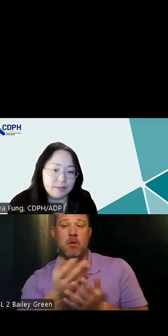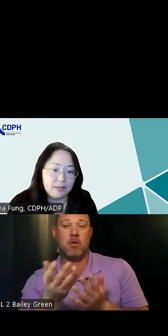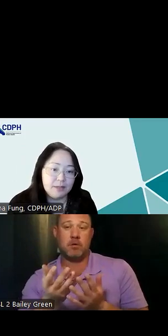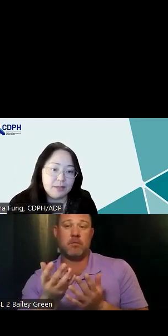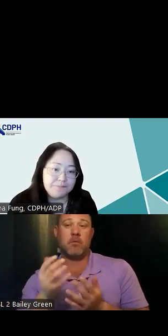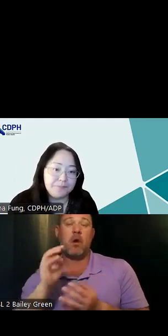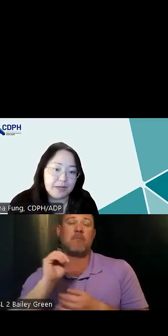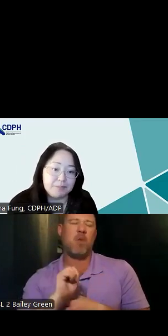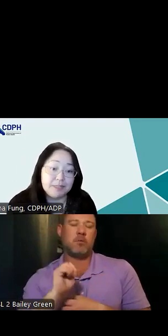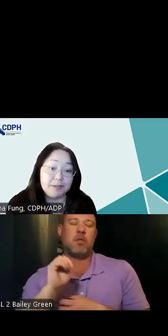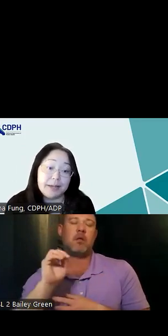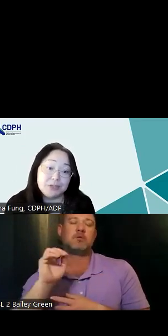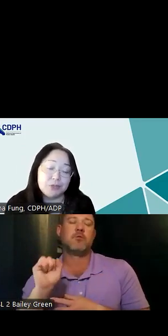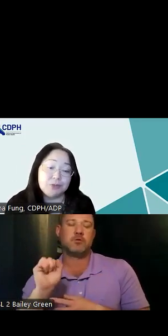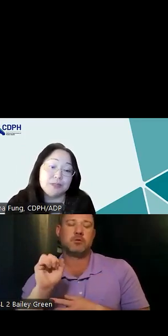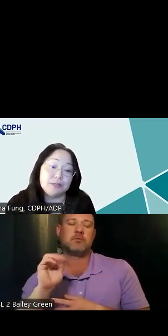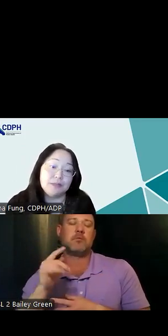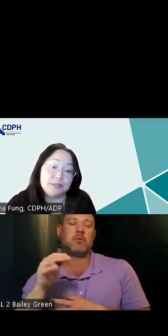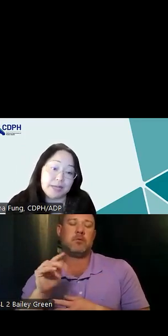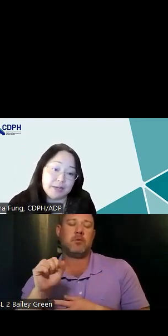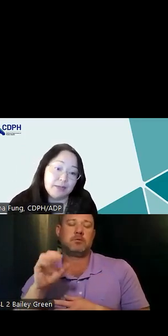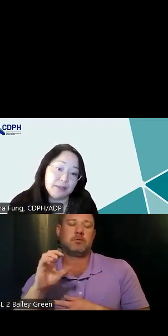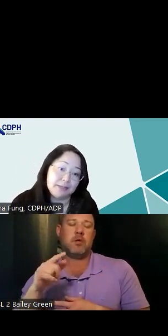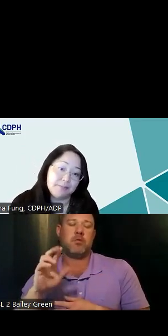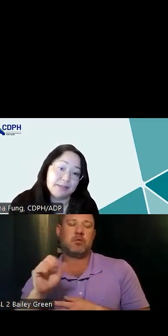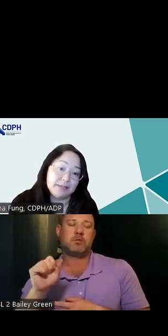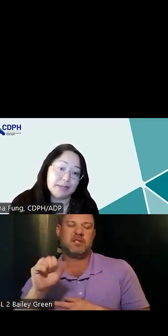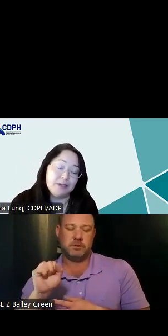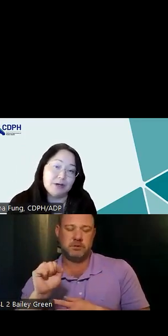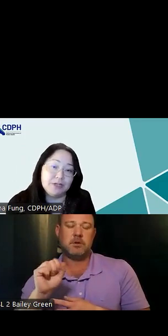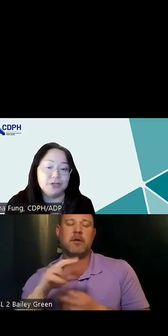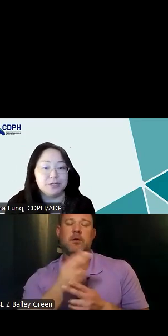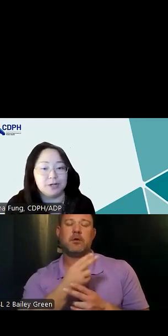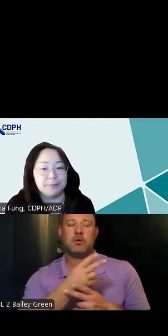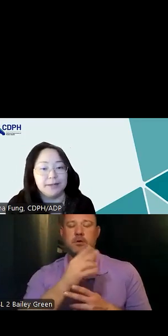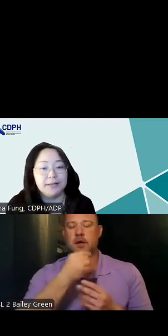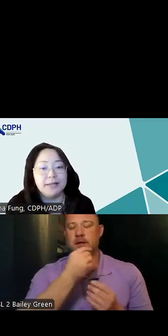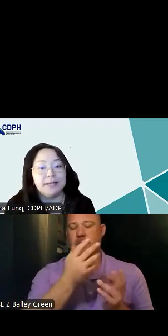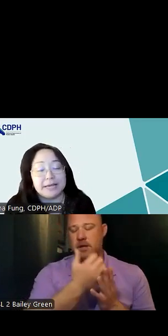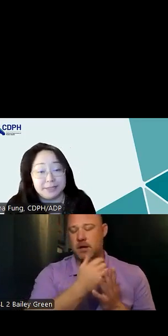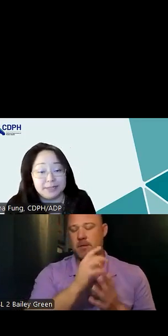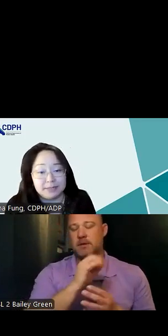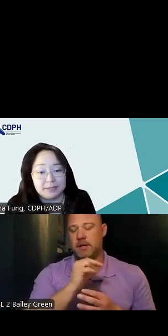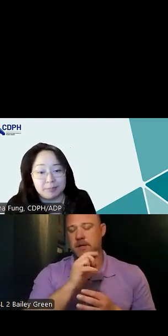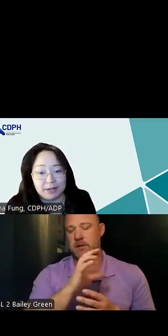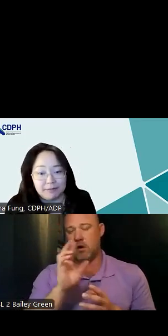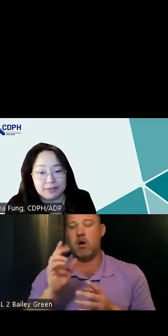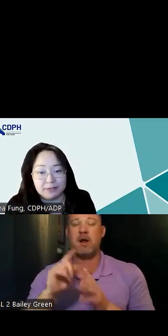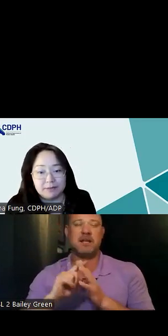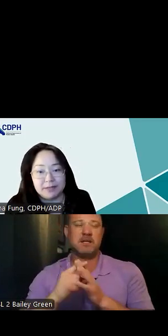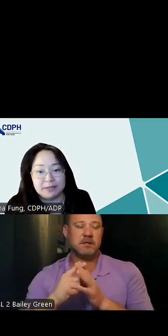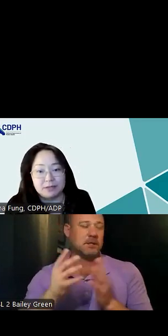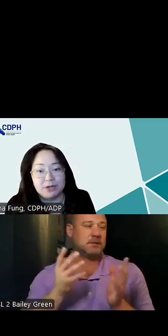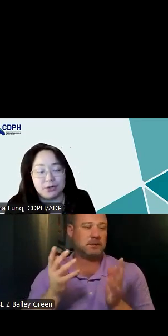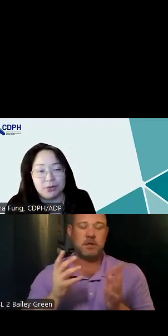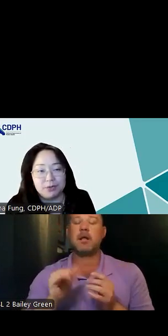sclerosis. CDPH uses the data collected by CNDR to determine incidence and prevalence